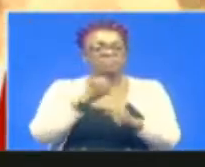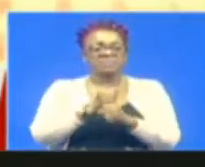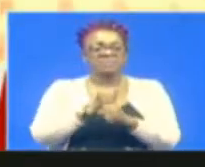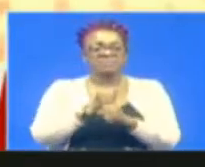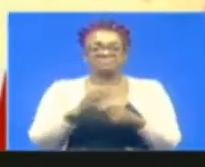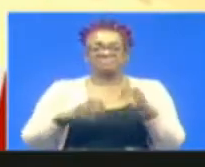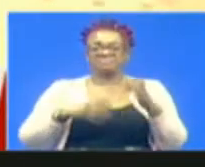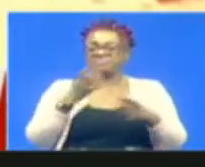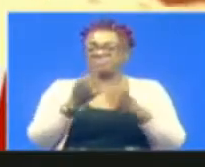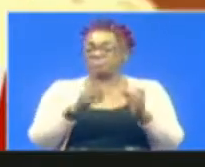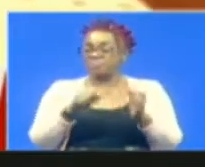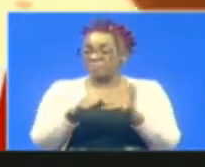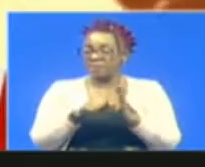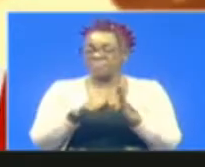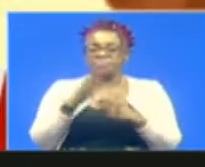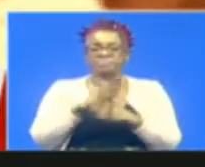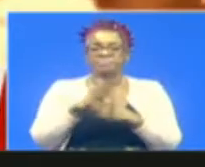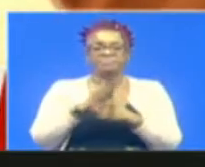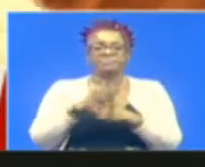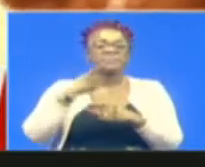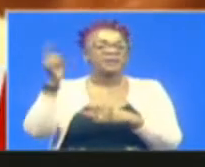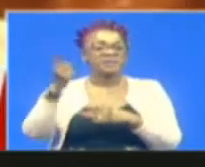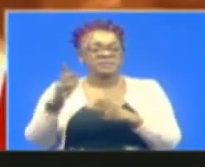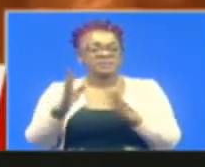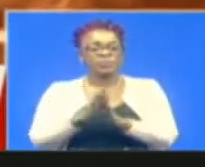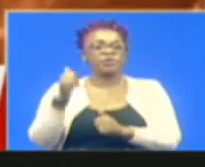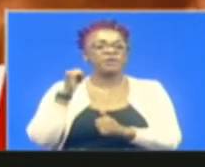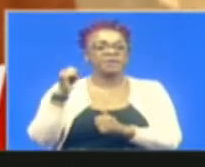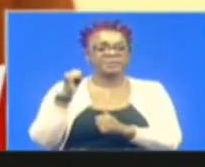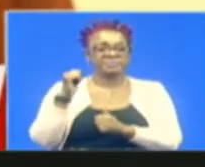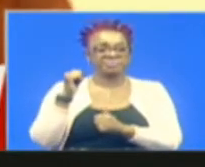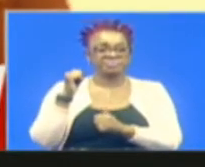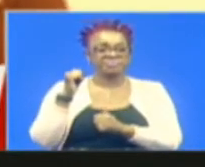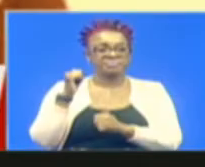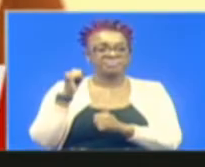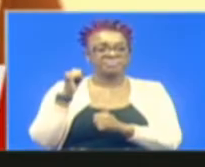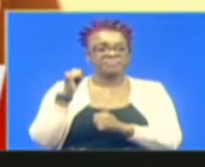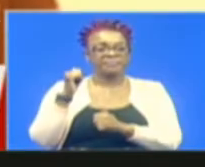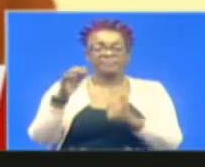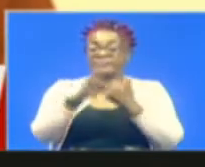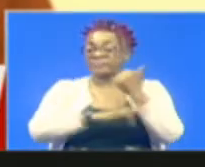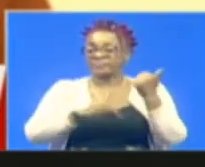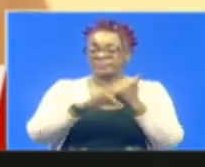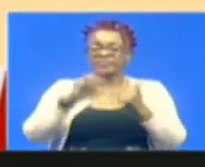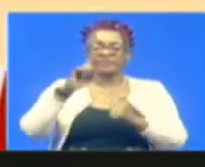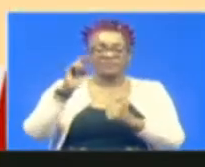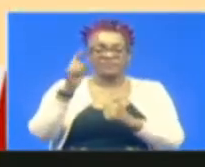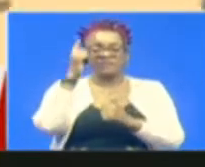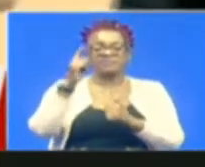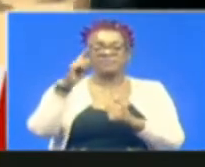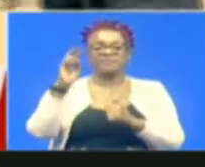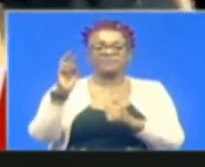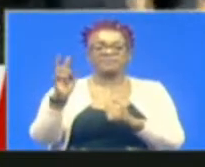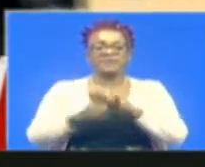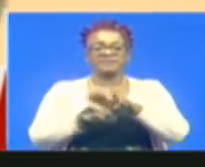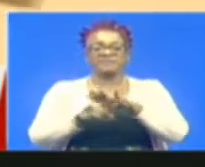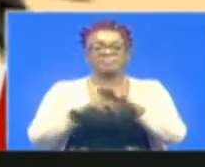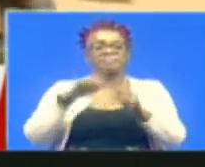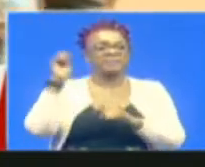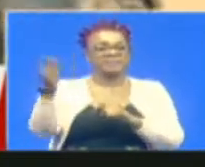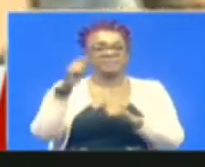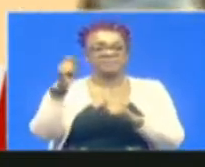Jomo Kenyatta and his once ally, Jaramogi Oginga Odinga, the country's first vice president. Tom Mboya was